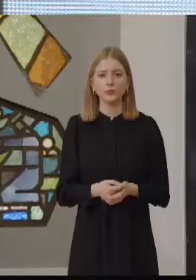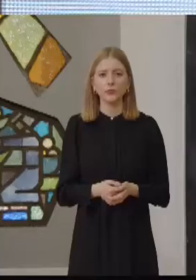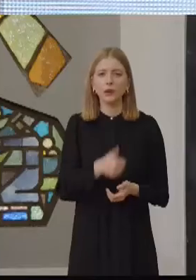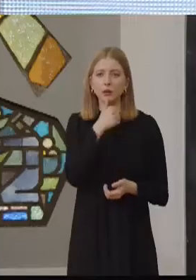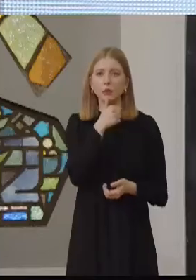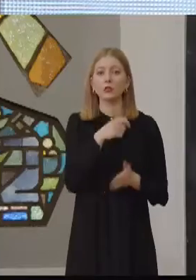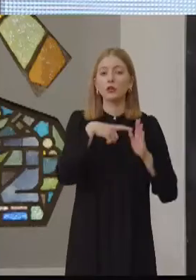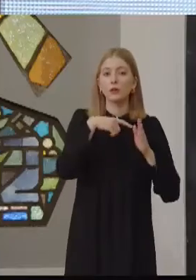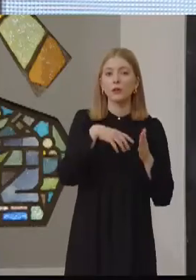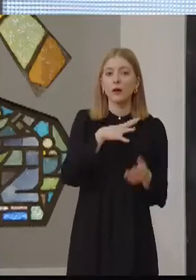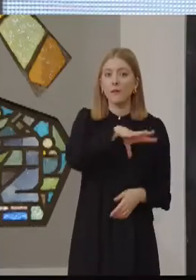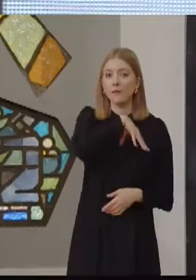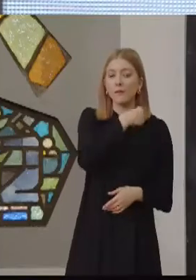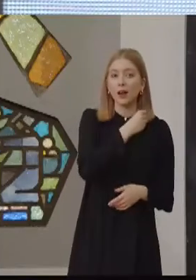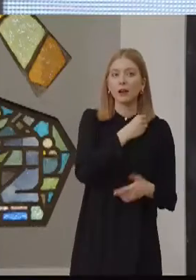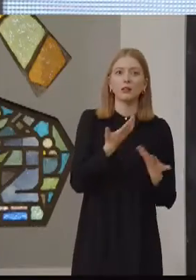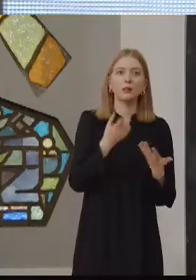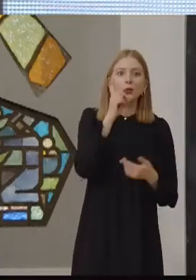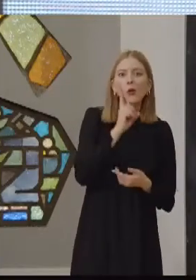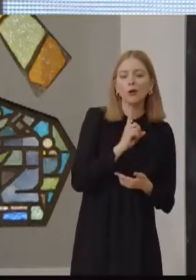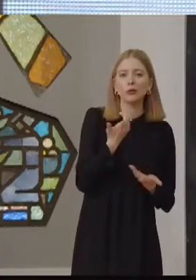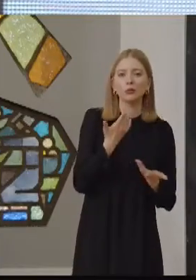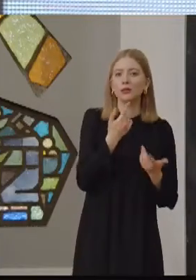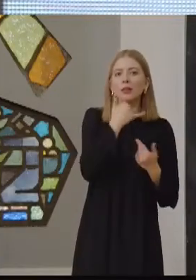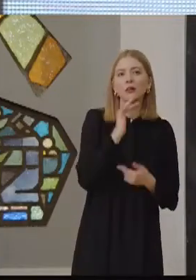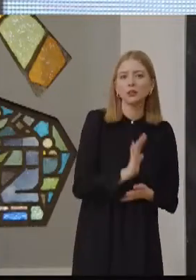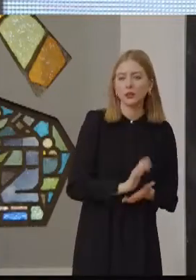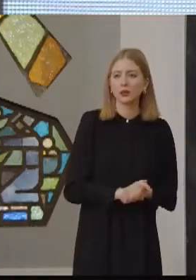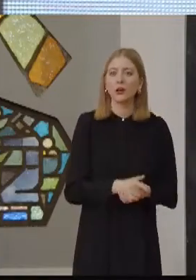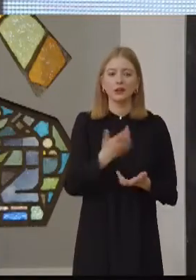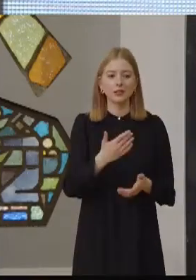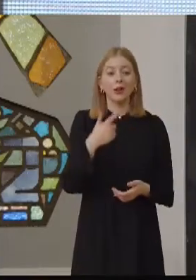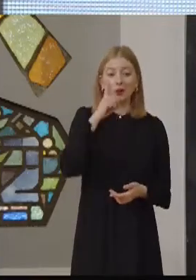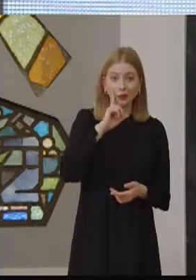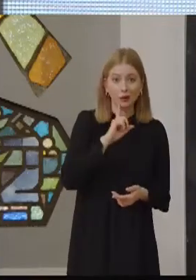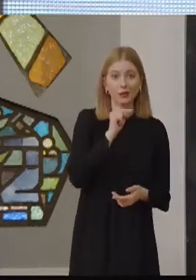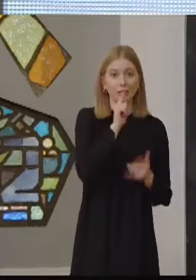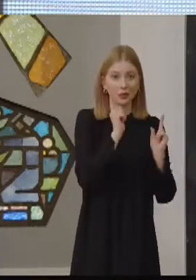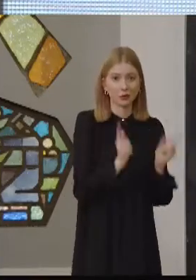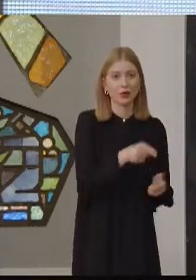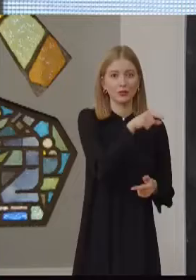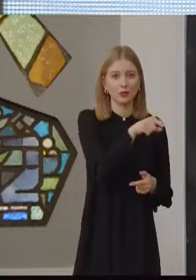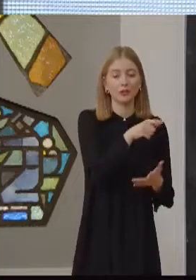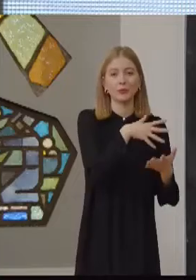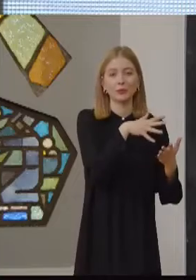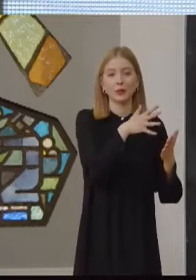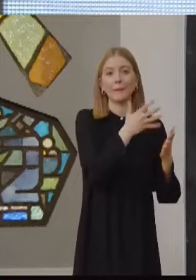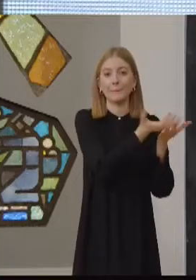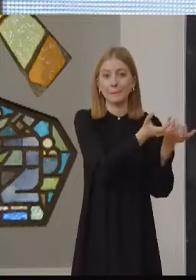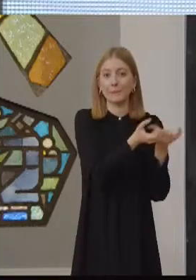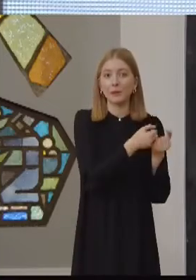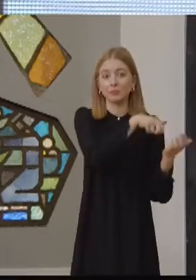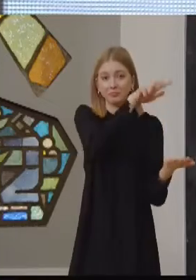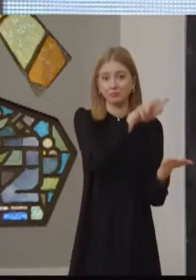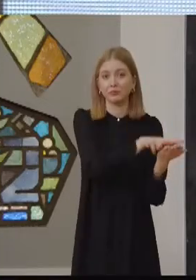are closely intertwined because there is no political will because there is a fear to